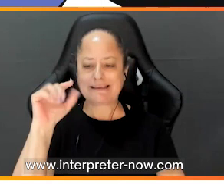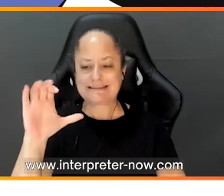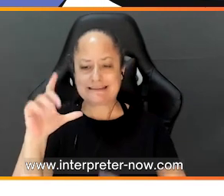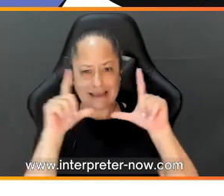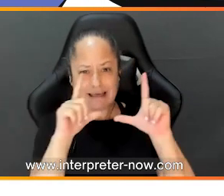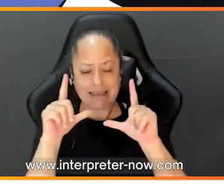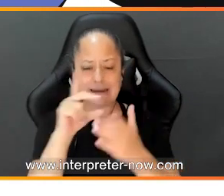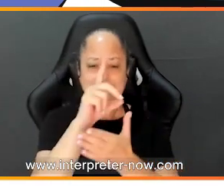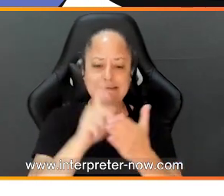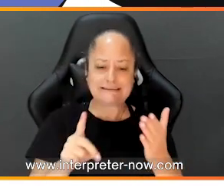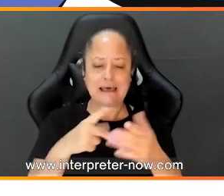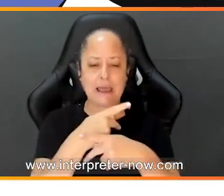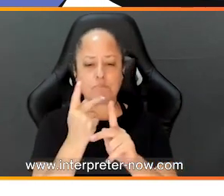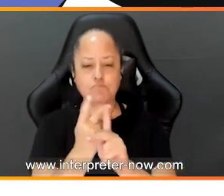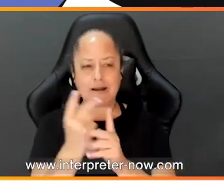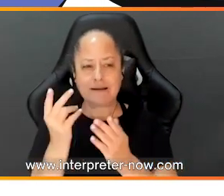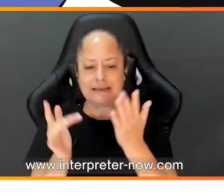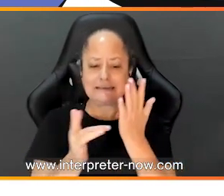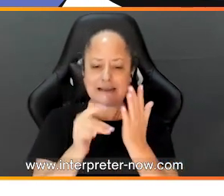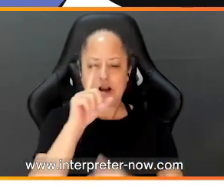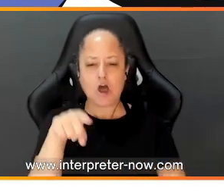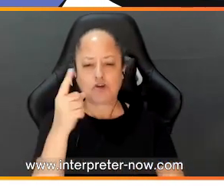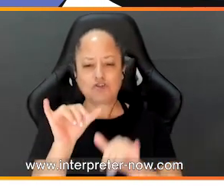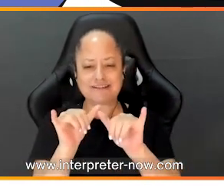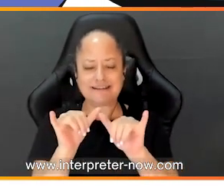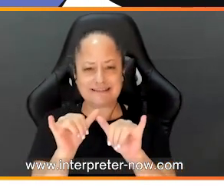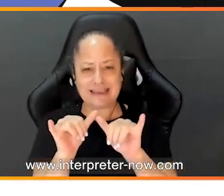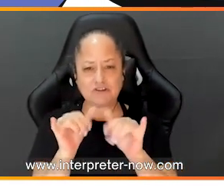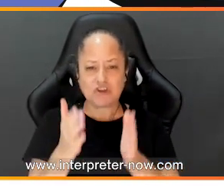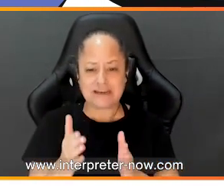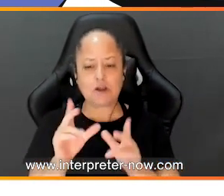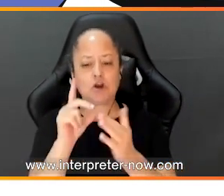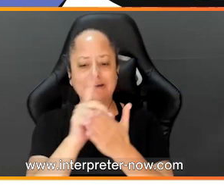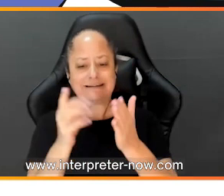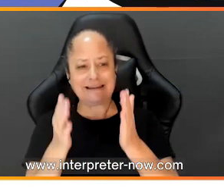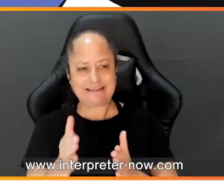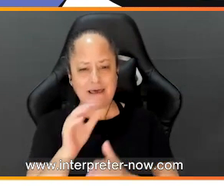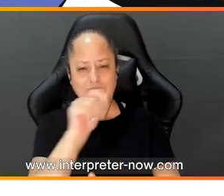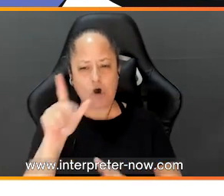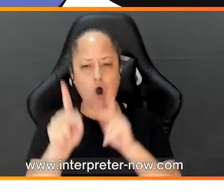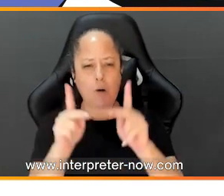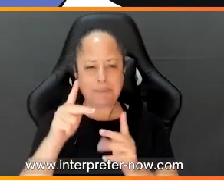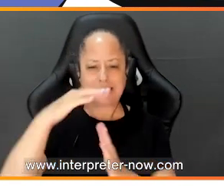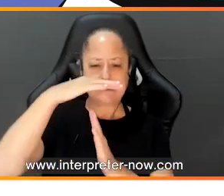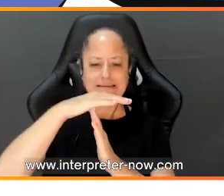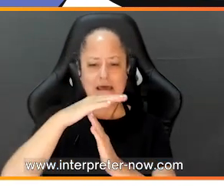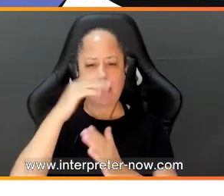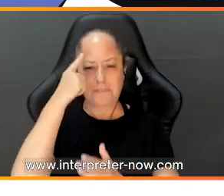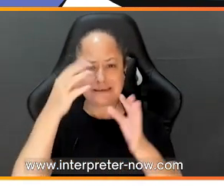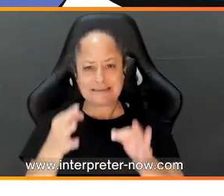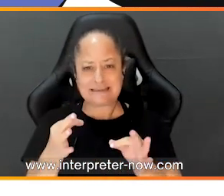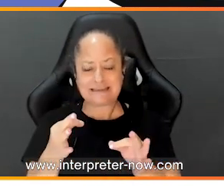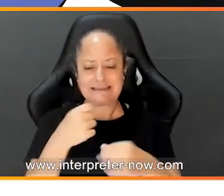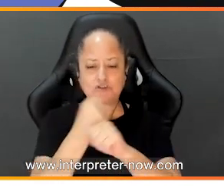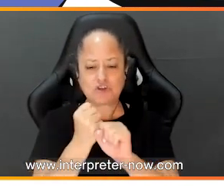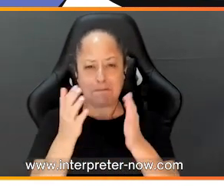folks, including the top decision makers, and making sure that they're bought in and that they're supportive and sponsoring the work from start